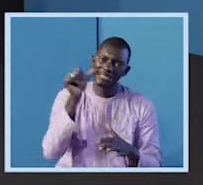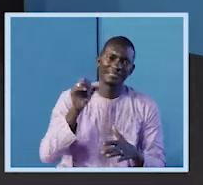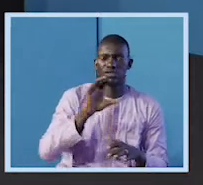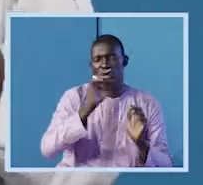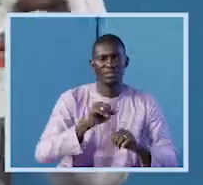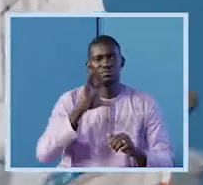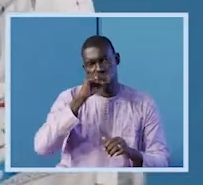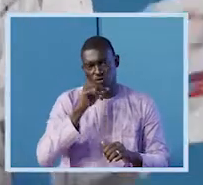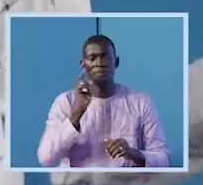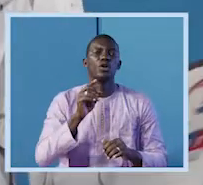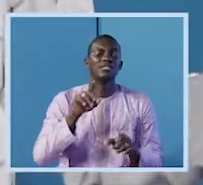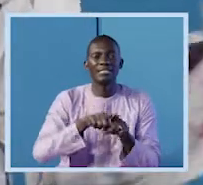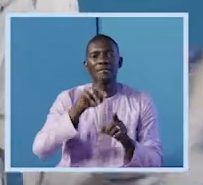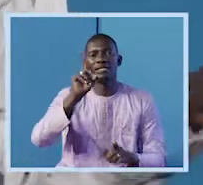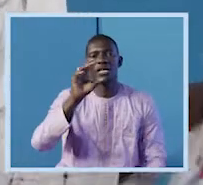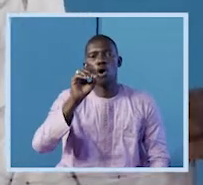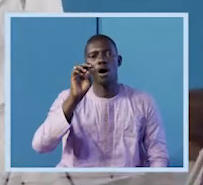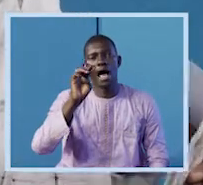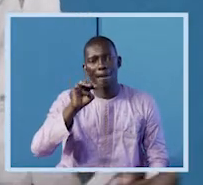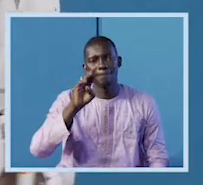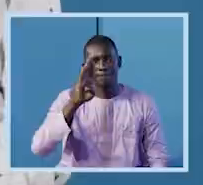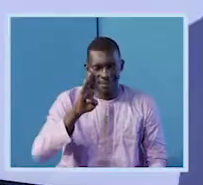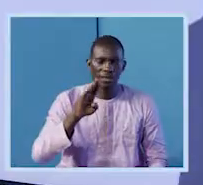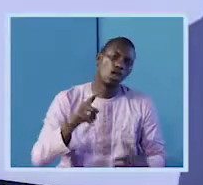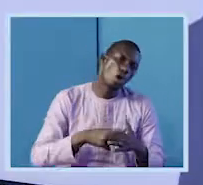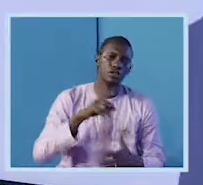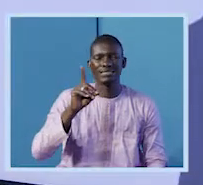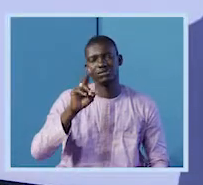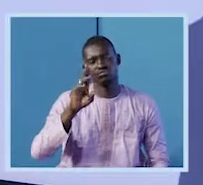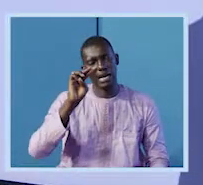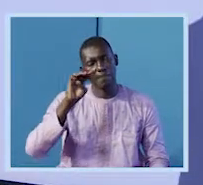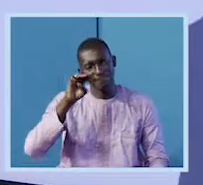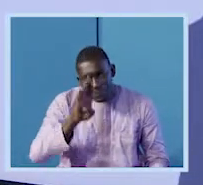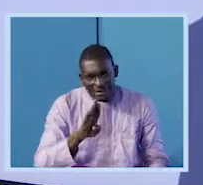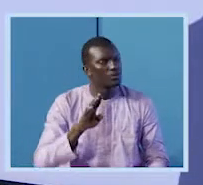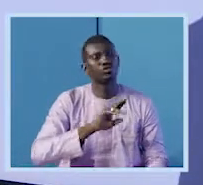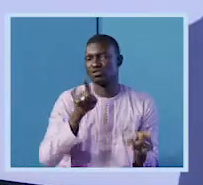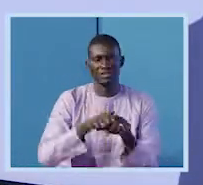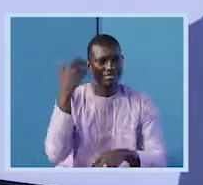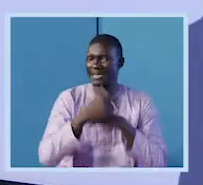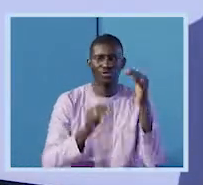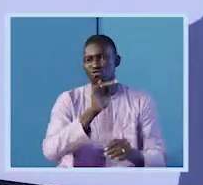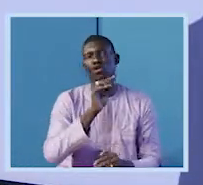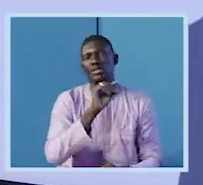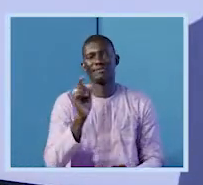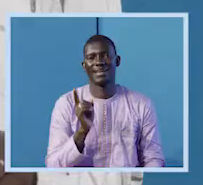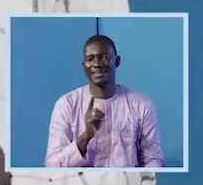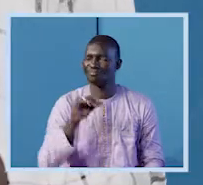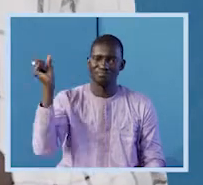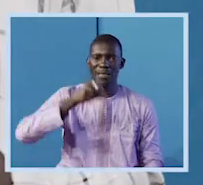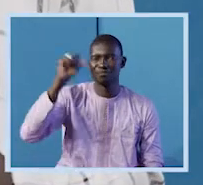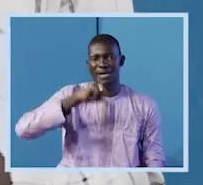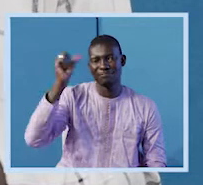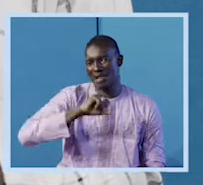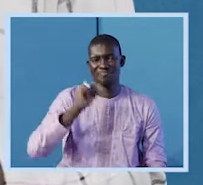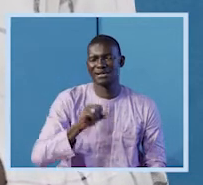the dumb that should not be Should not used be, at or all. deaf mute or hearing impaired. Okay. They don't want to be called those names. Okay, and the dumb as well. Yeah, dumb. Oh. Yeah,